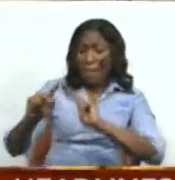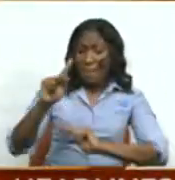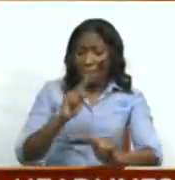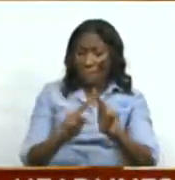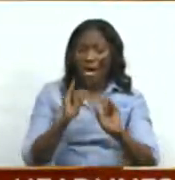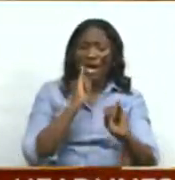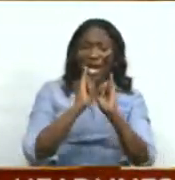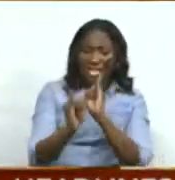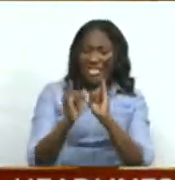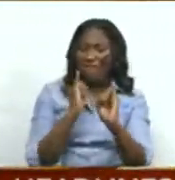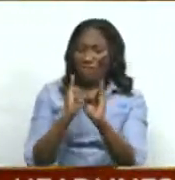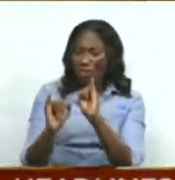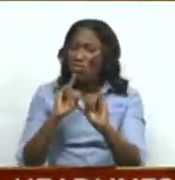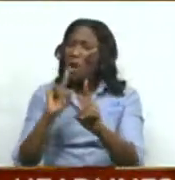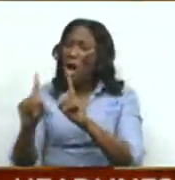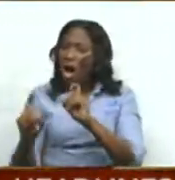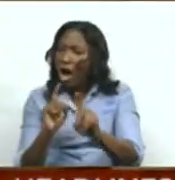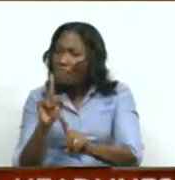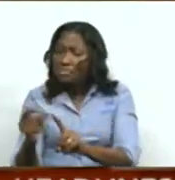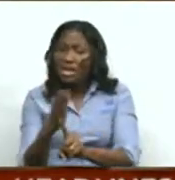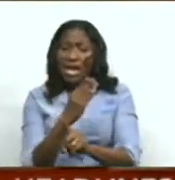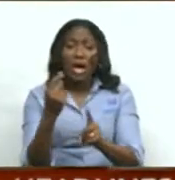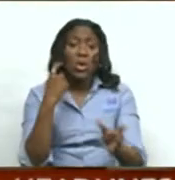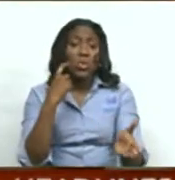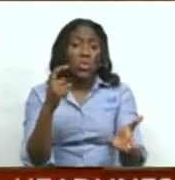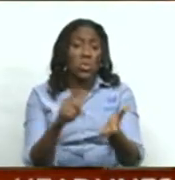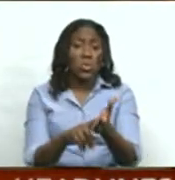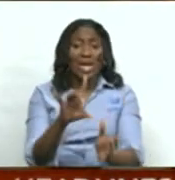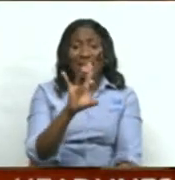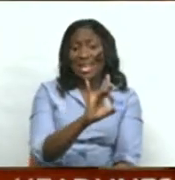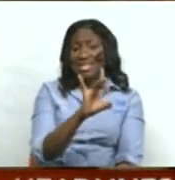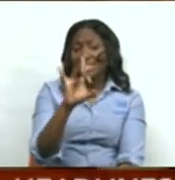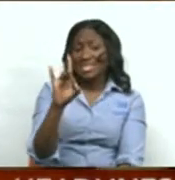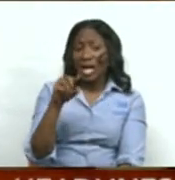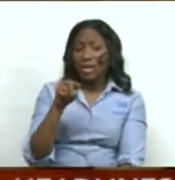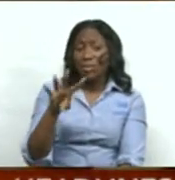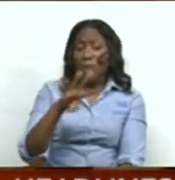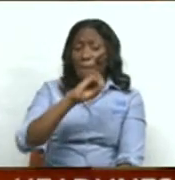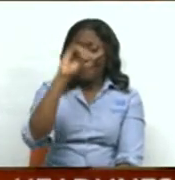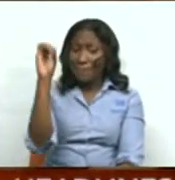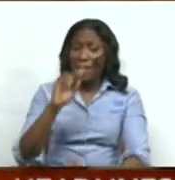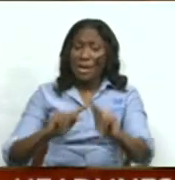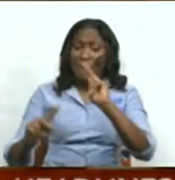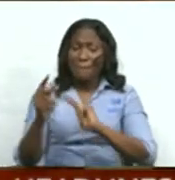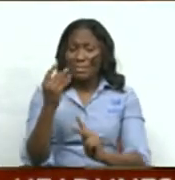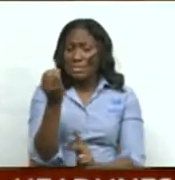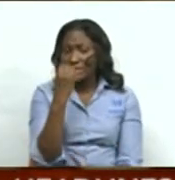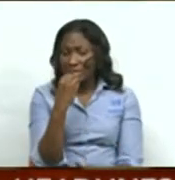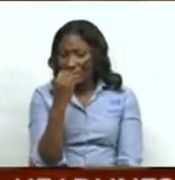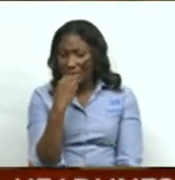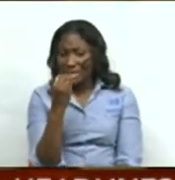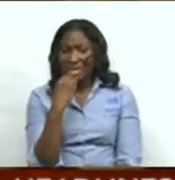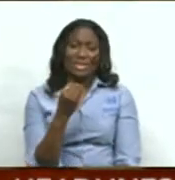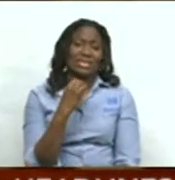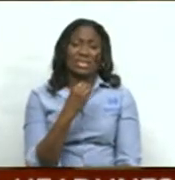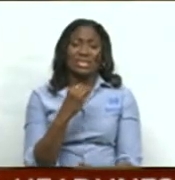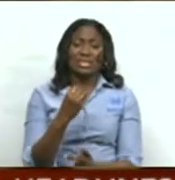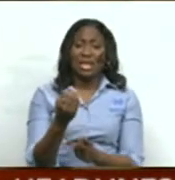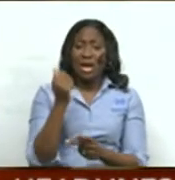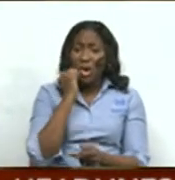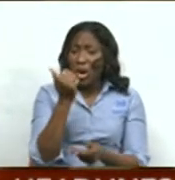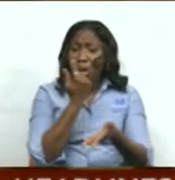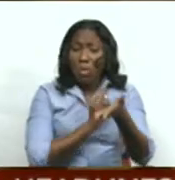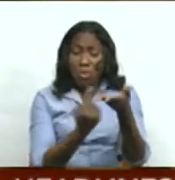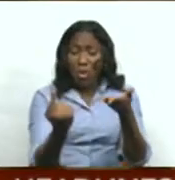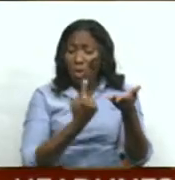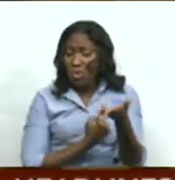interviewed. It notes that a staggering 88.4% admitted to eating fast food at least once a week,